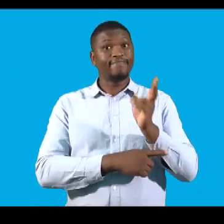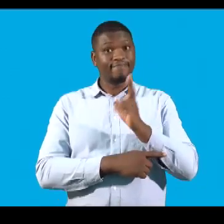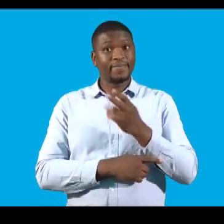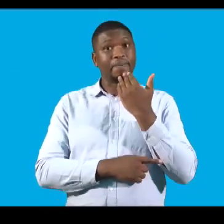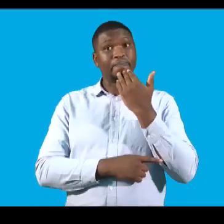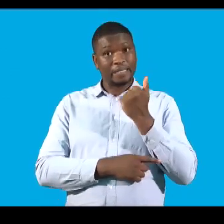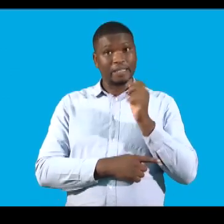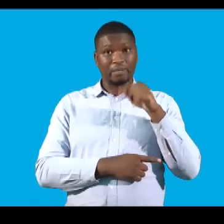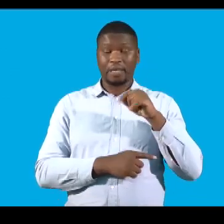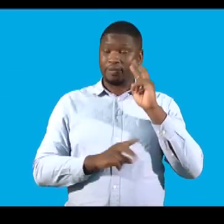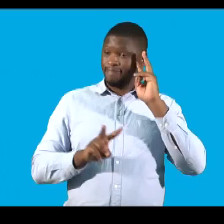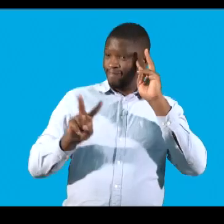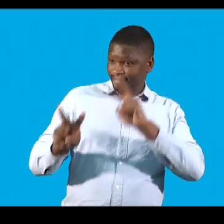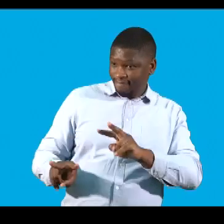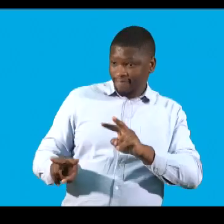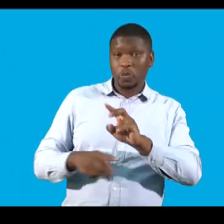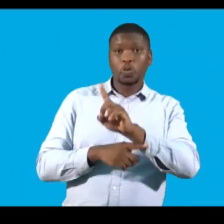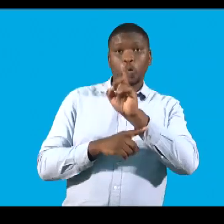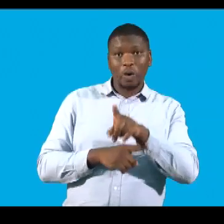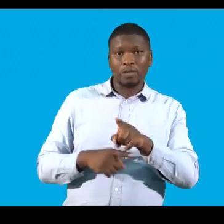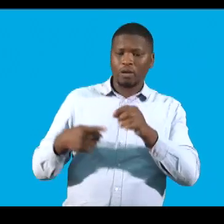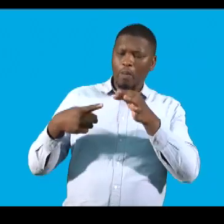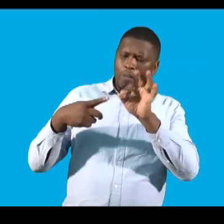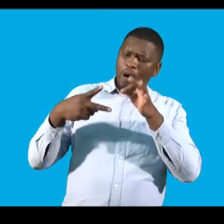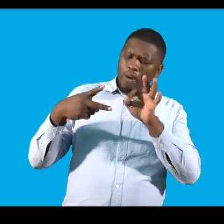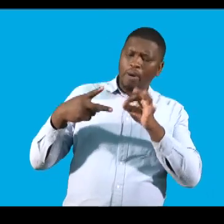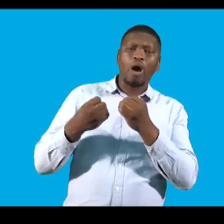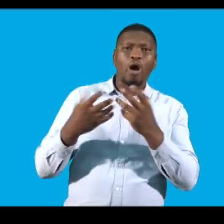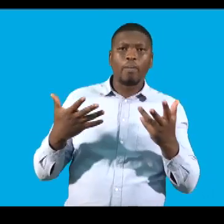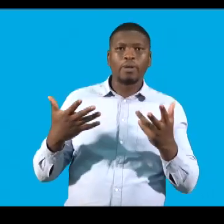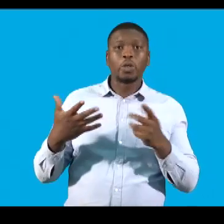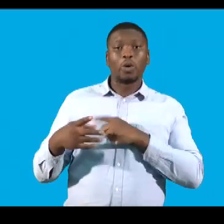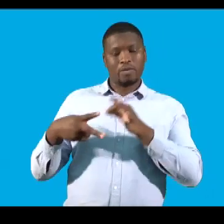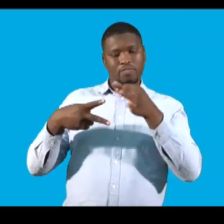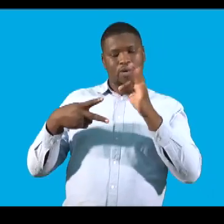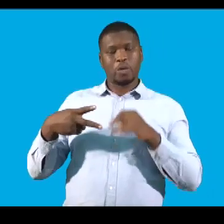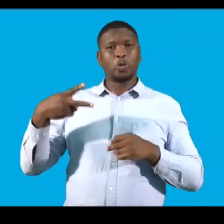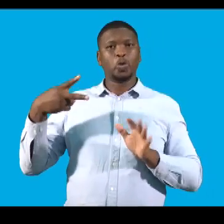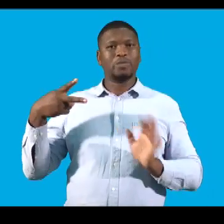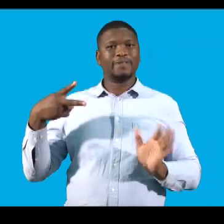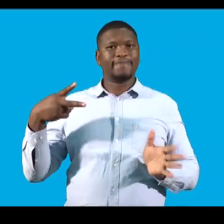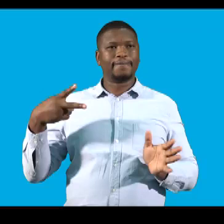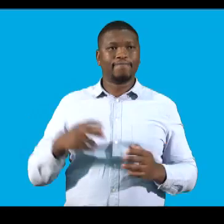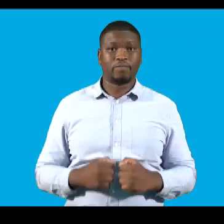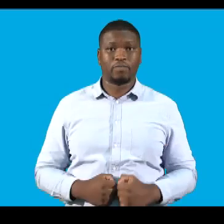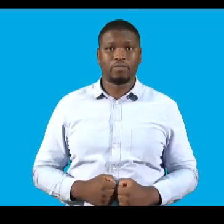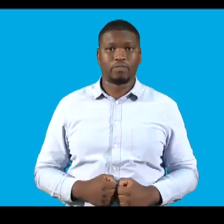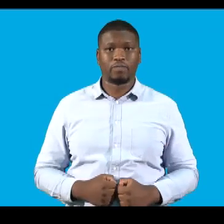Also, please look at the questions mark allocation, which is only 2 marks.